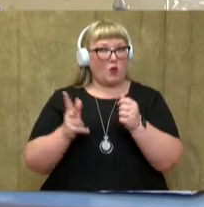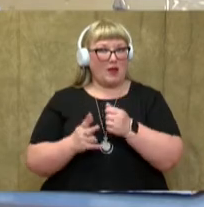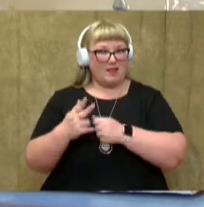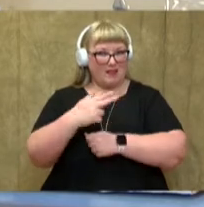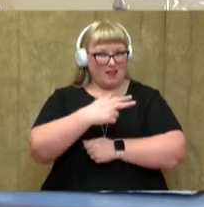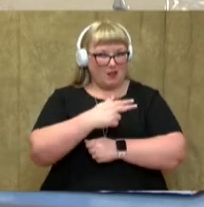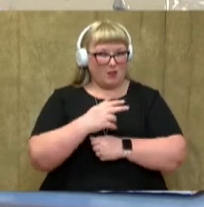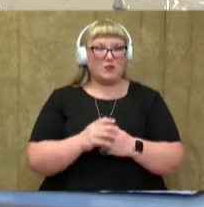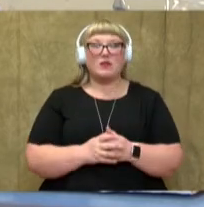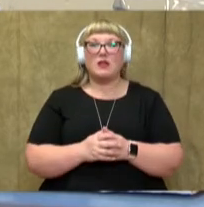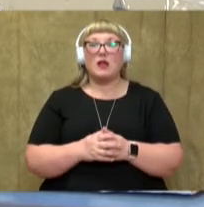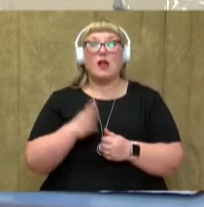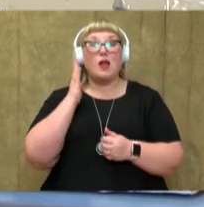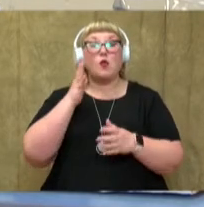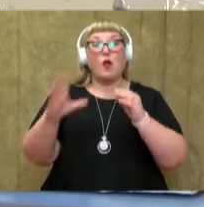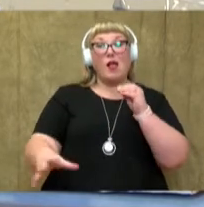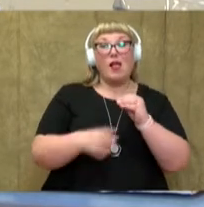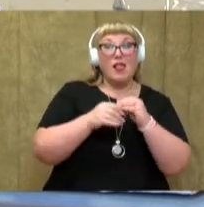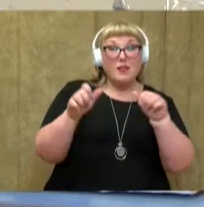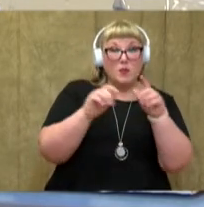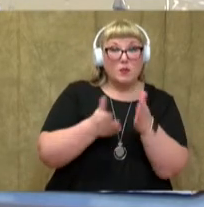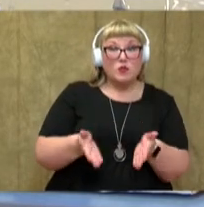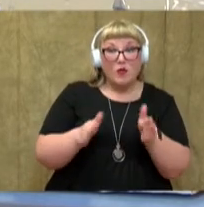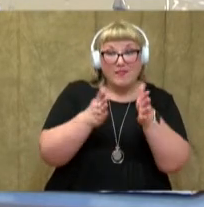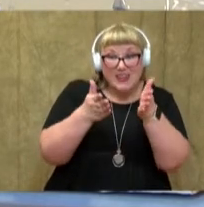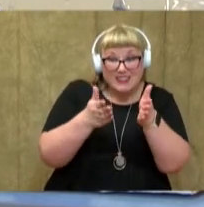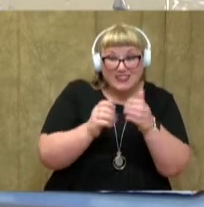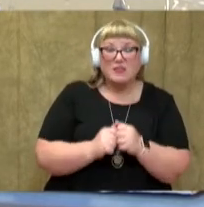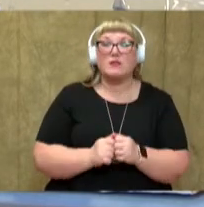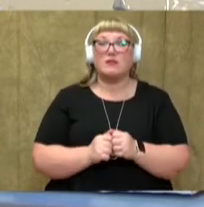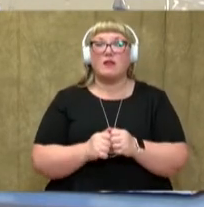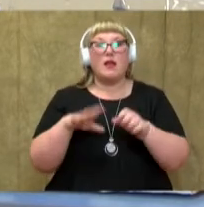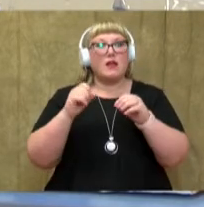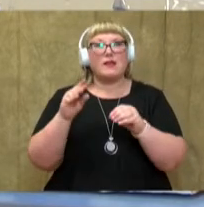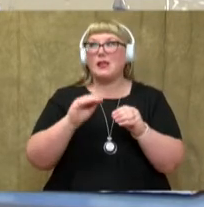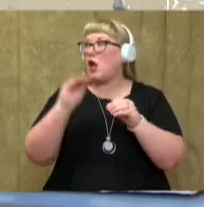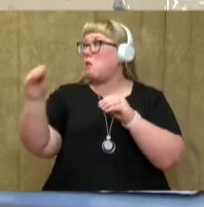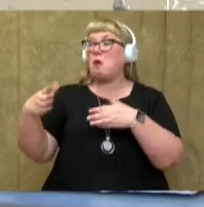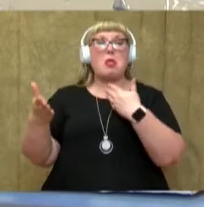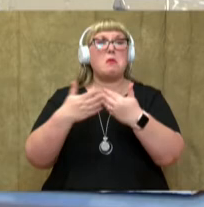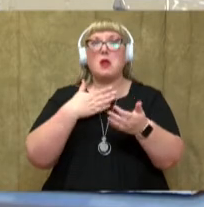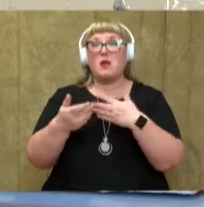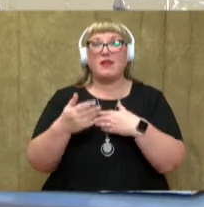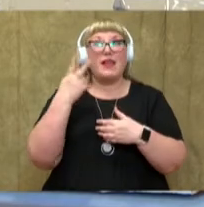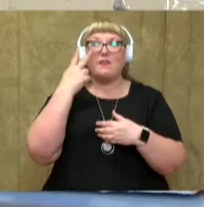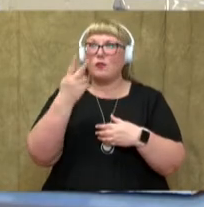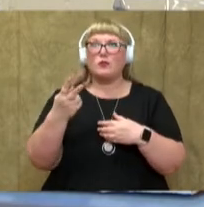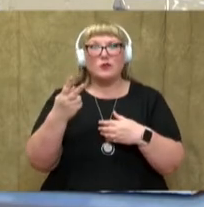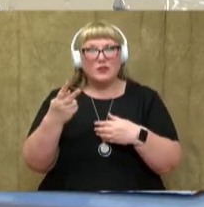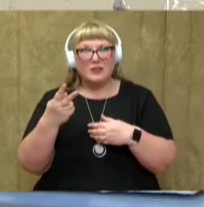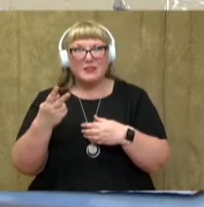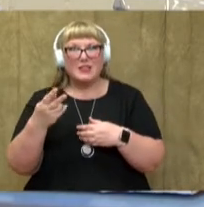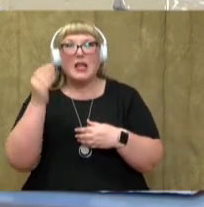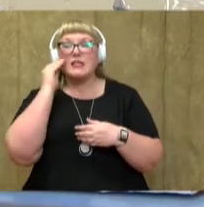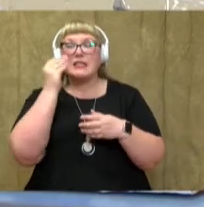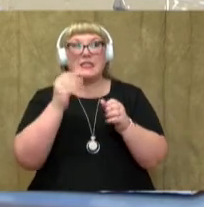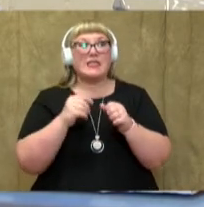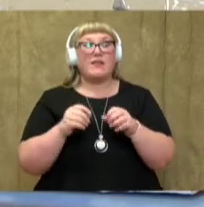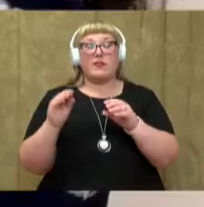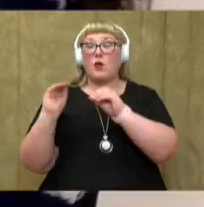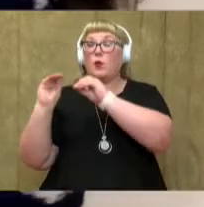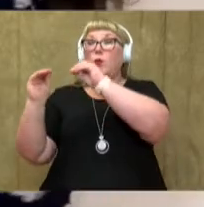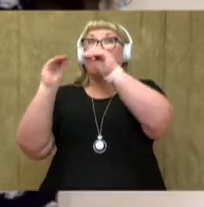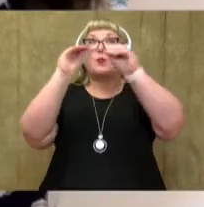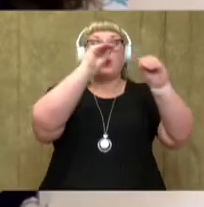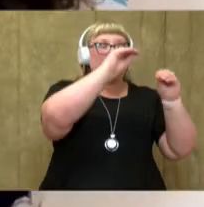them to my vase up here. And I can put them really anywhere out here, because if you've ever seen a bouquet of